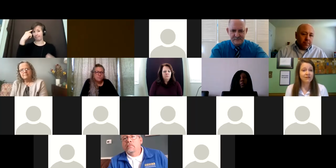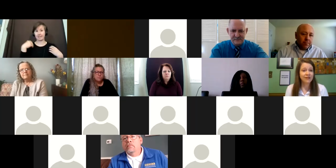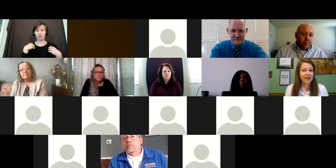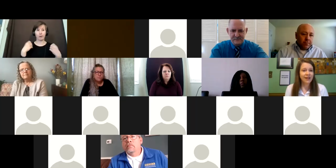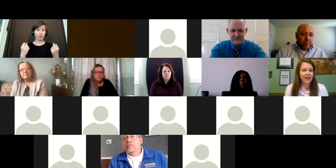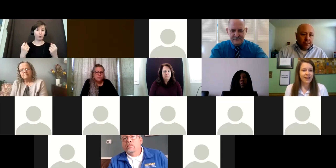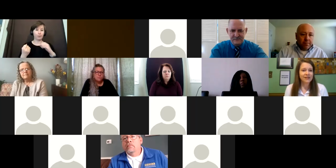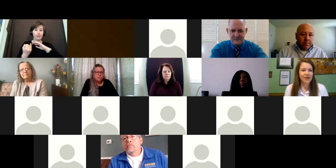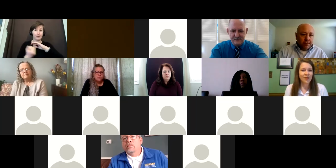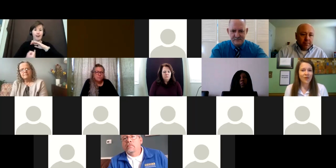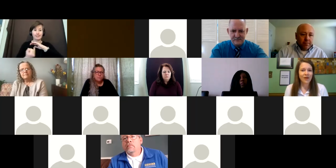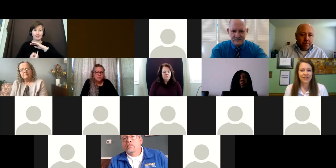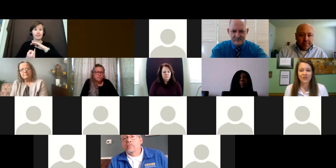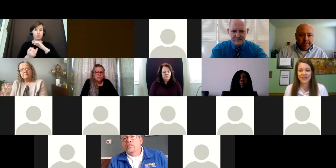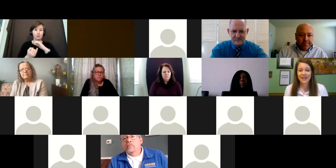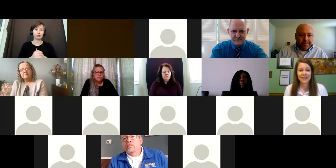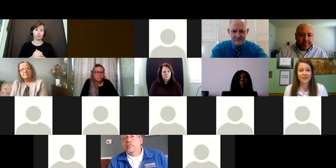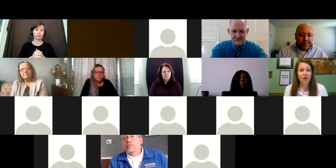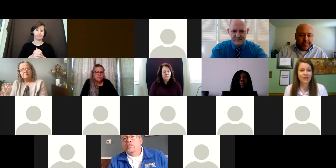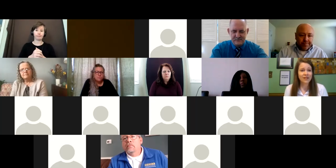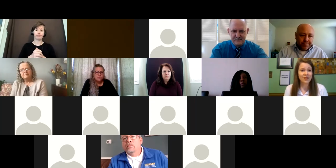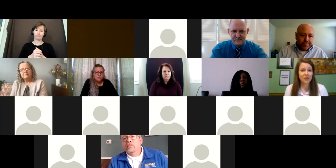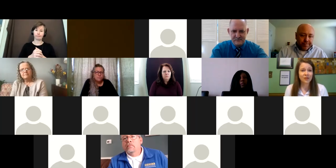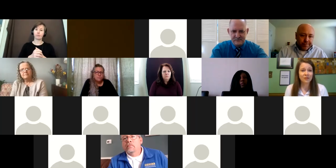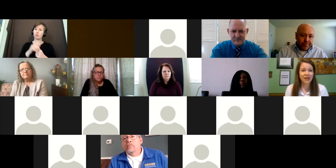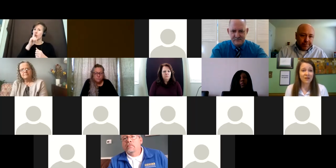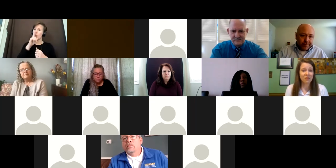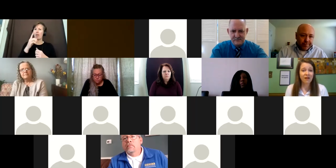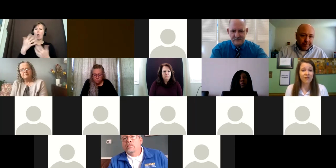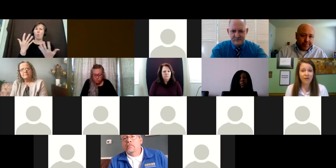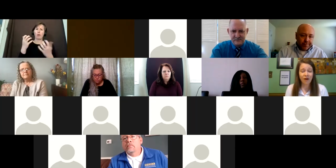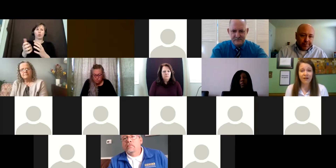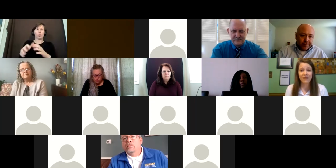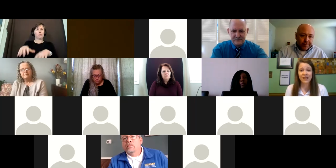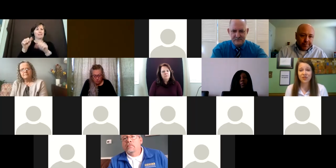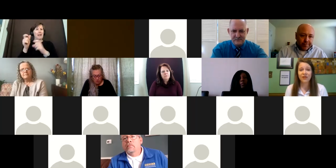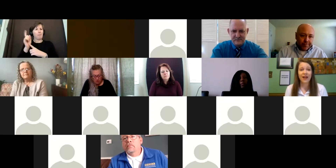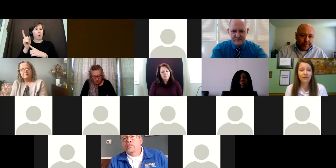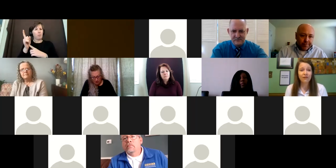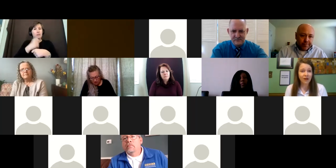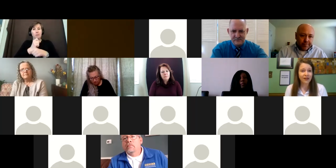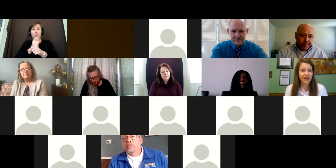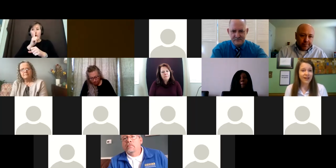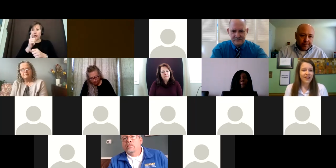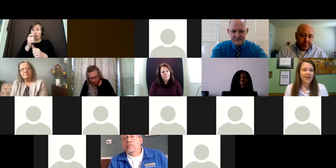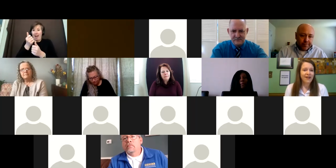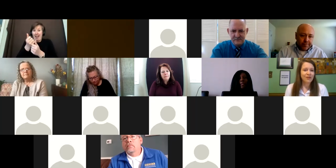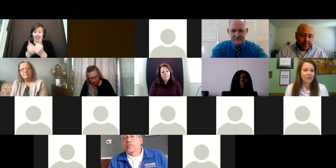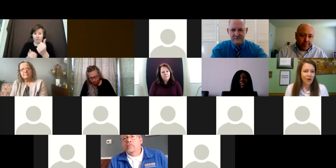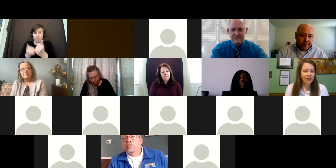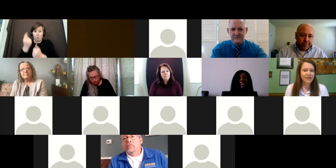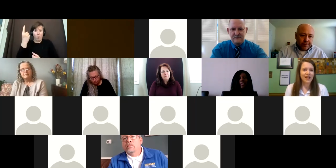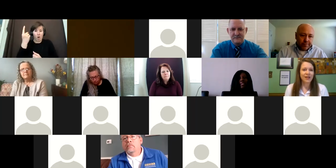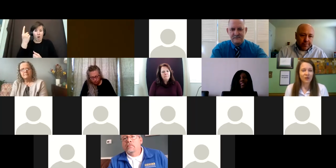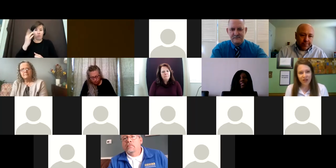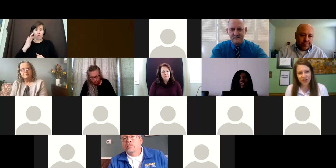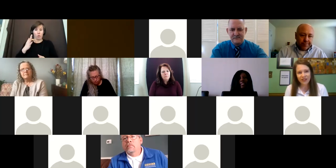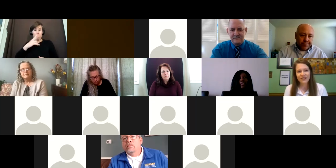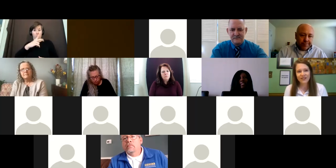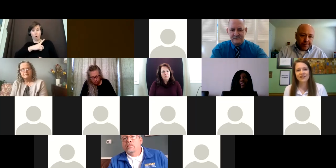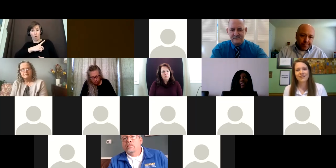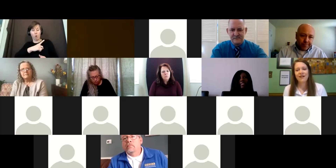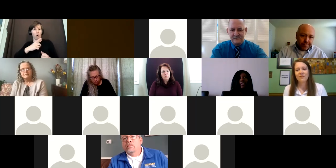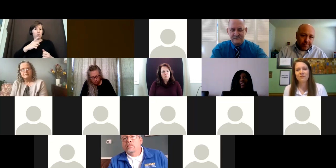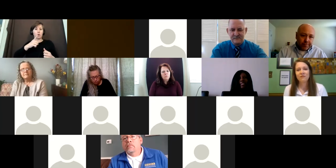isolation. And so just want to take this moment to make a plug for making sure that everyone the board, anyone